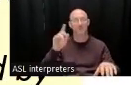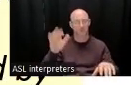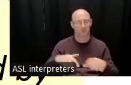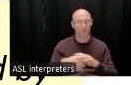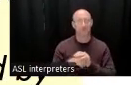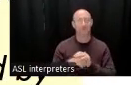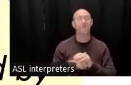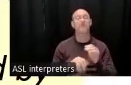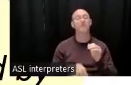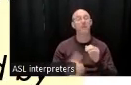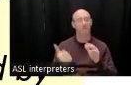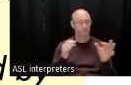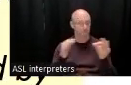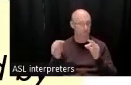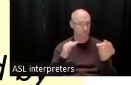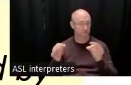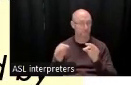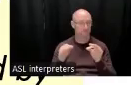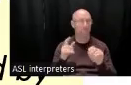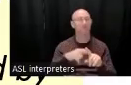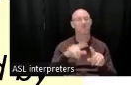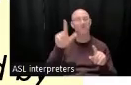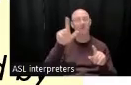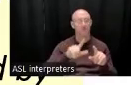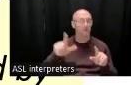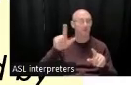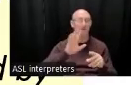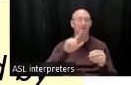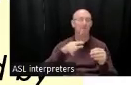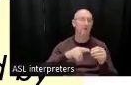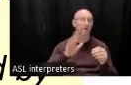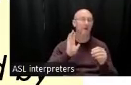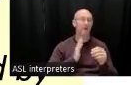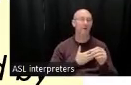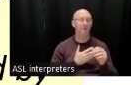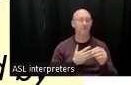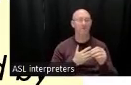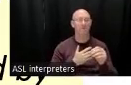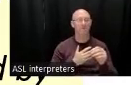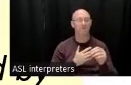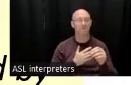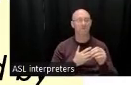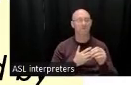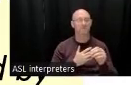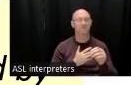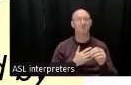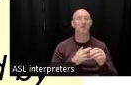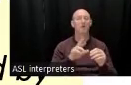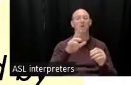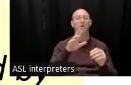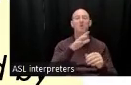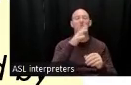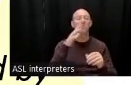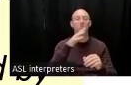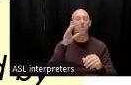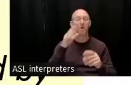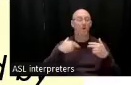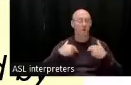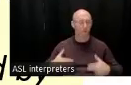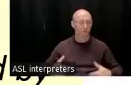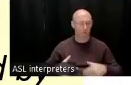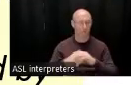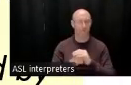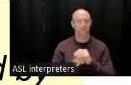Here's another description from that library that talks about our Center of Excellence in Rural Health. And it shows